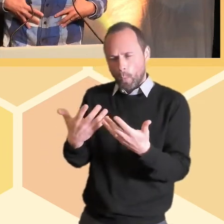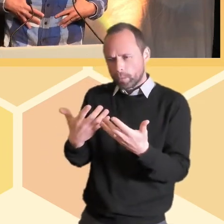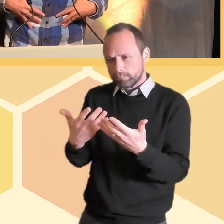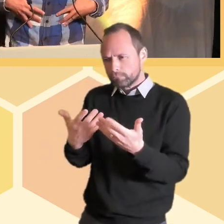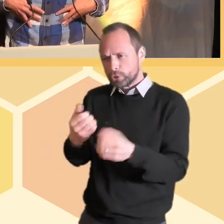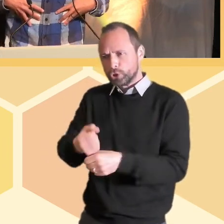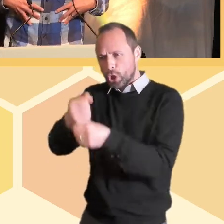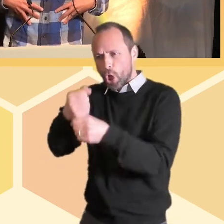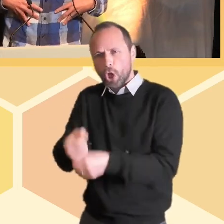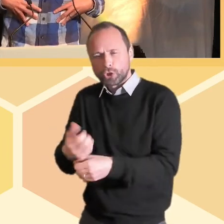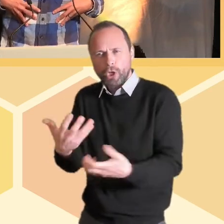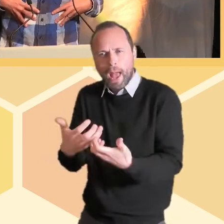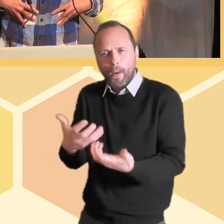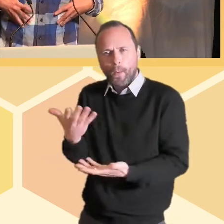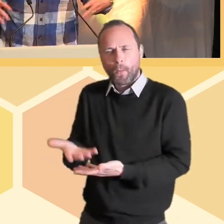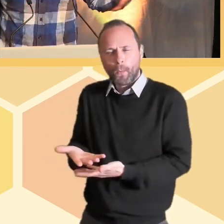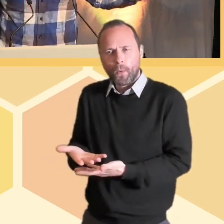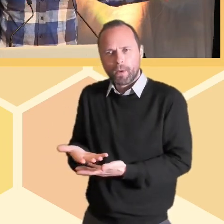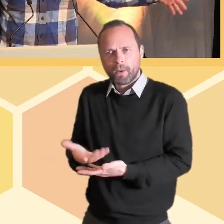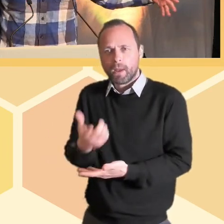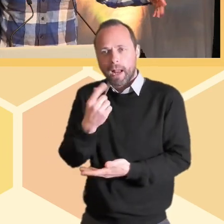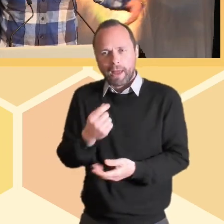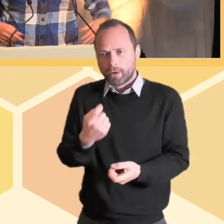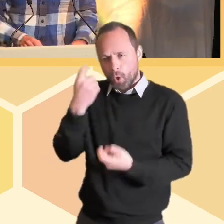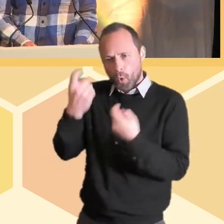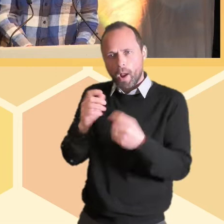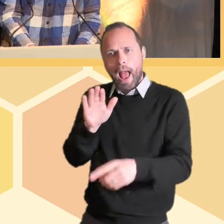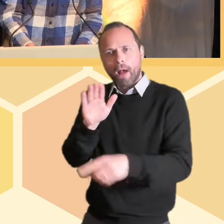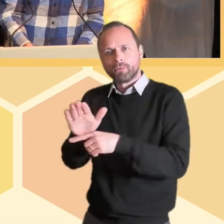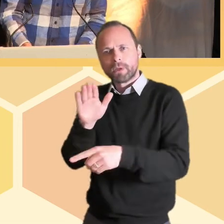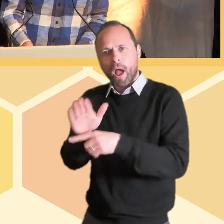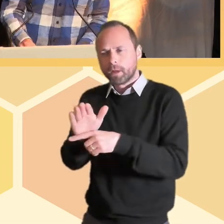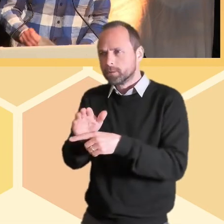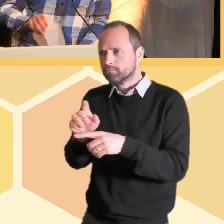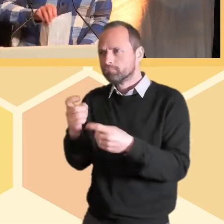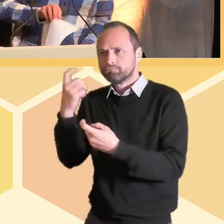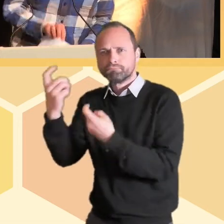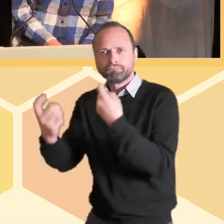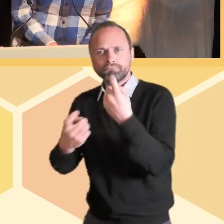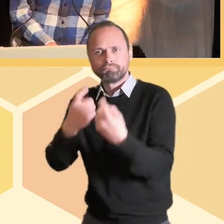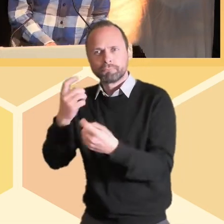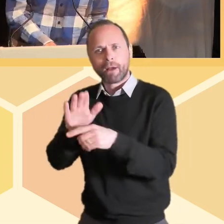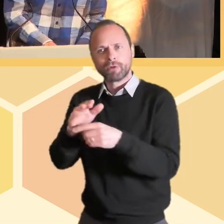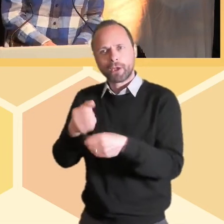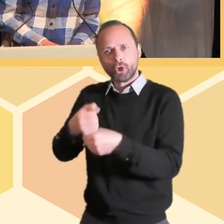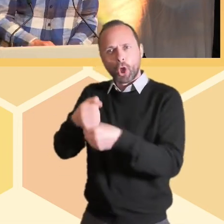from within? Instead, could they crop up from without?